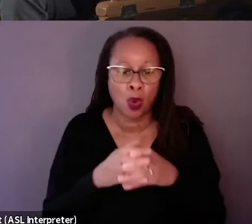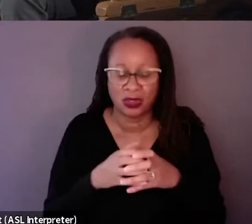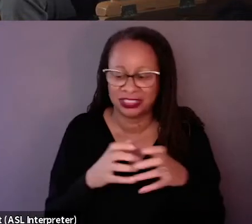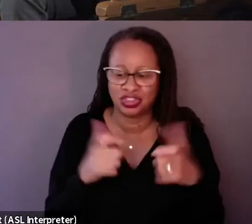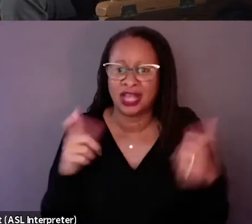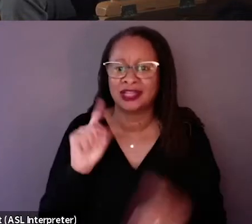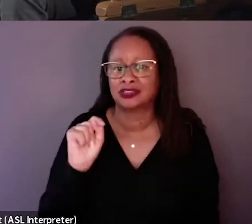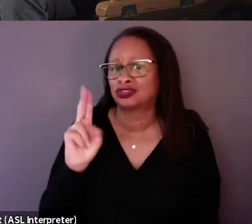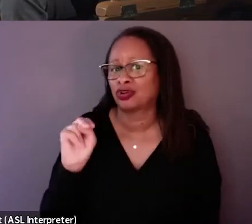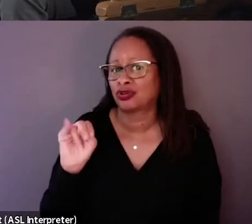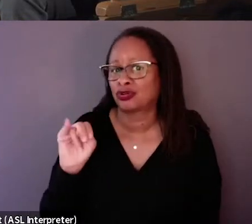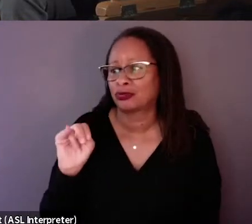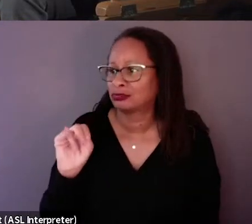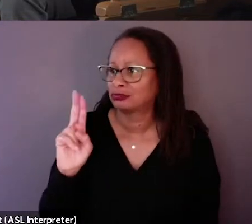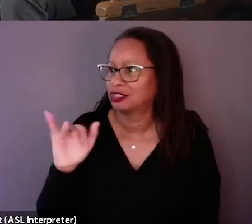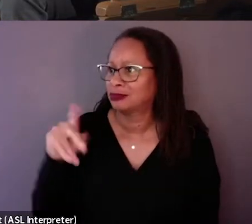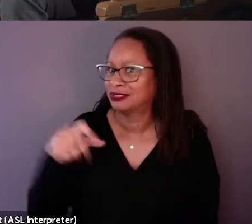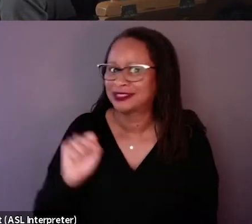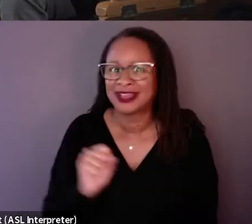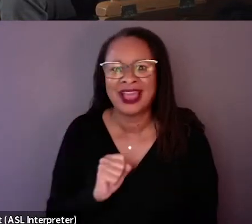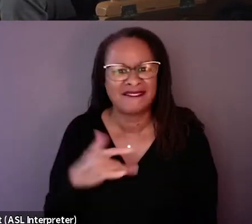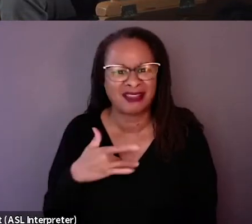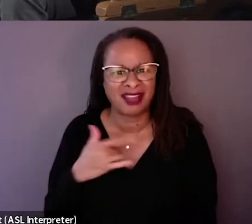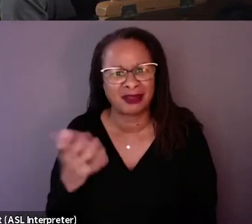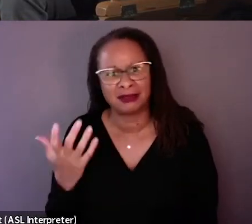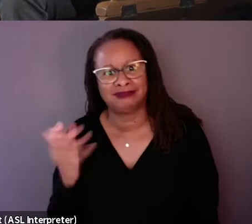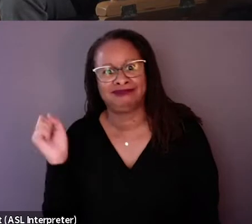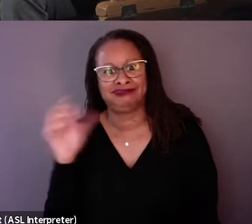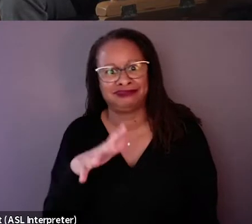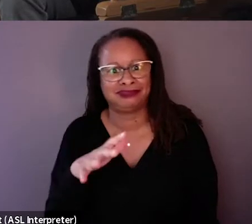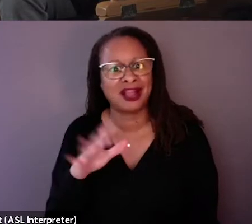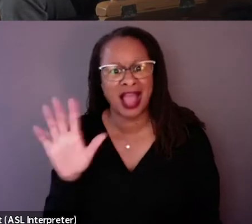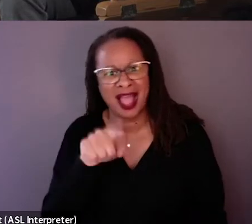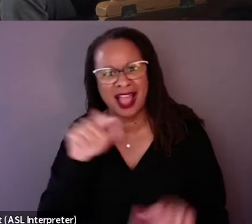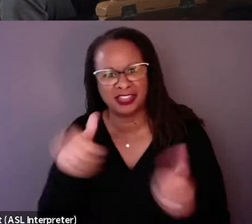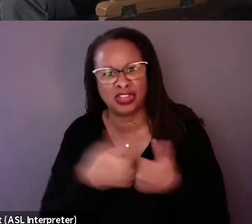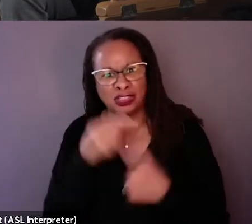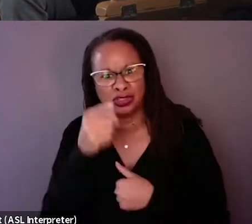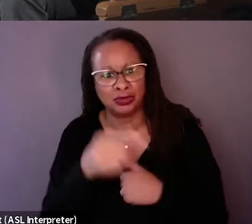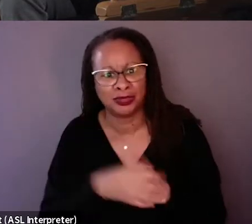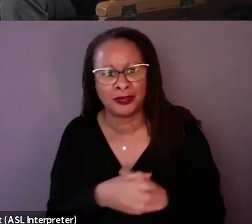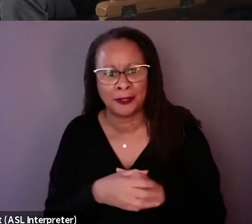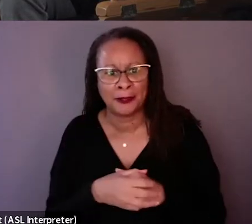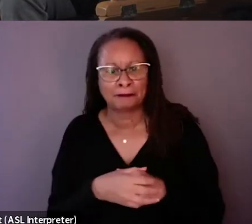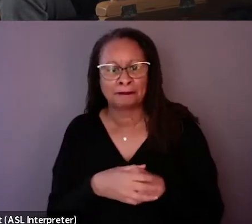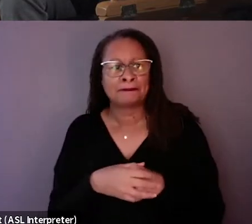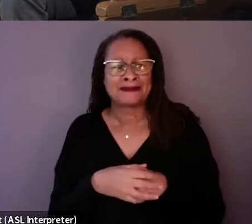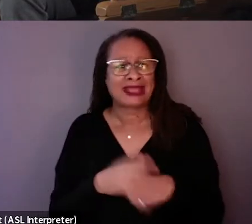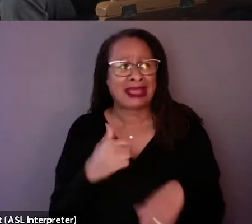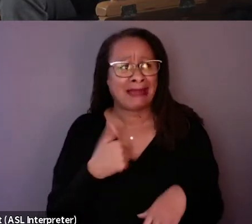feels like a gauntlet thrown. Like for you as filmmakers, were you ever in the back of your heads like, am I willing to